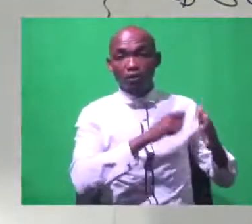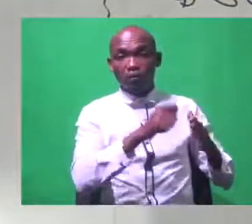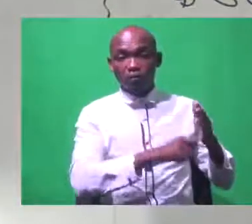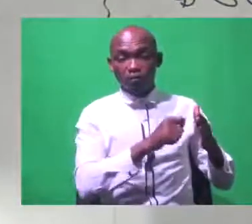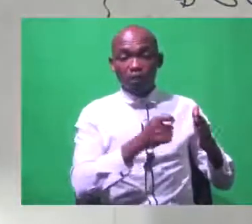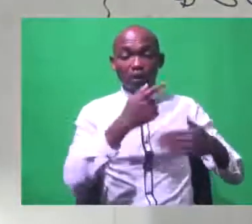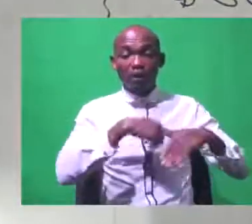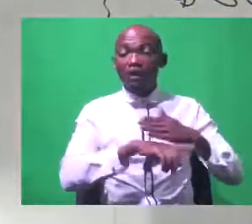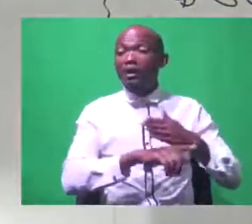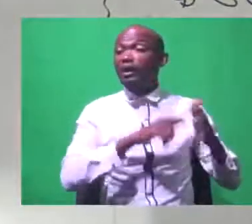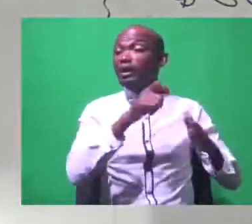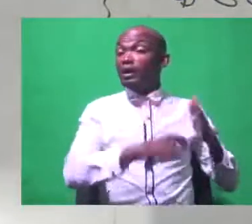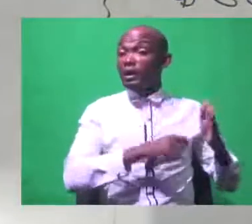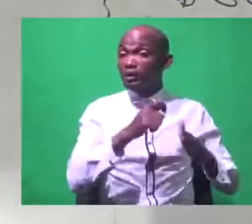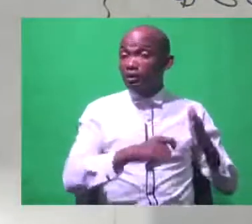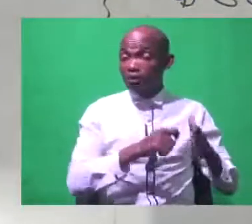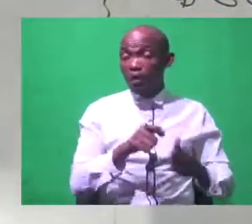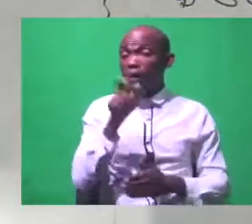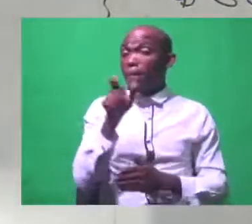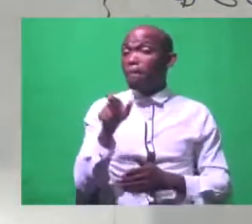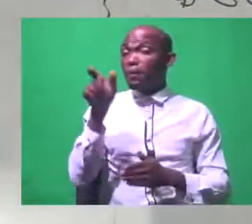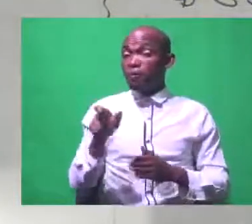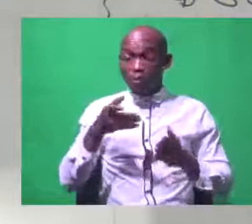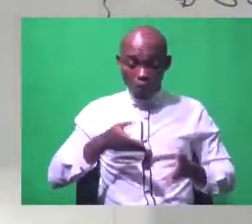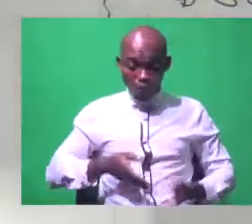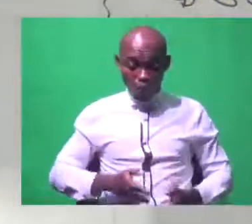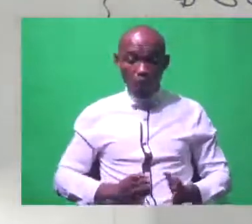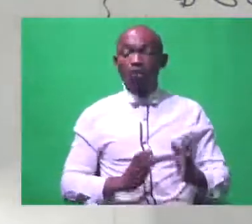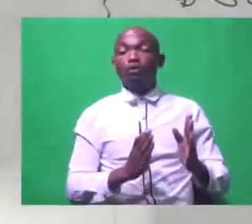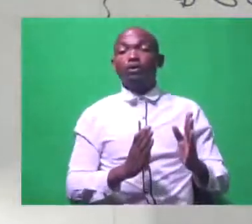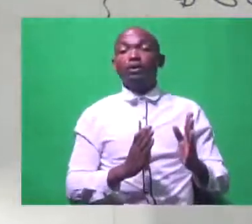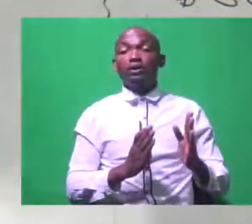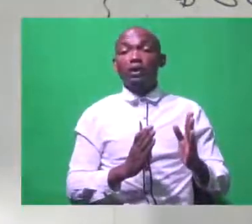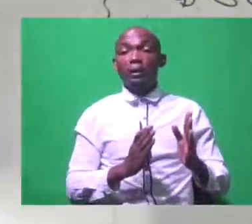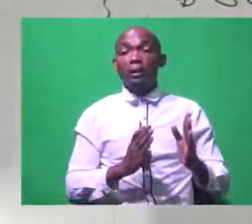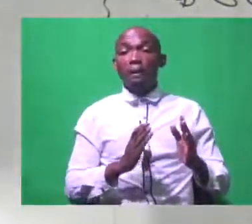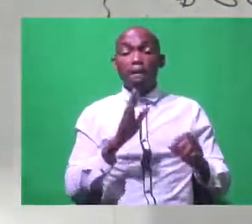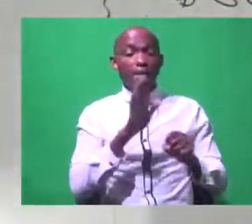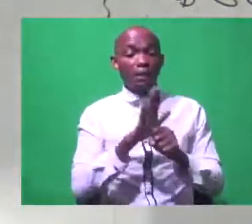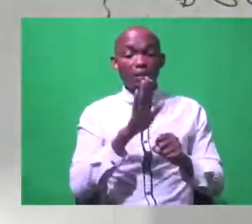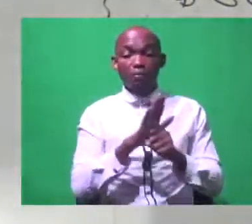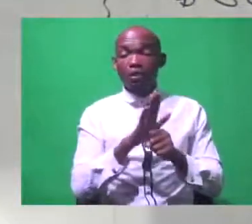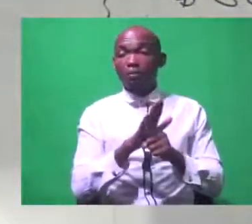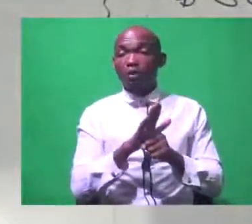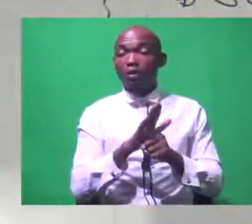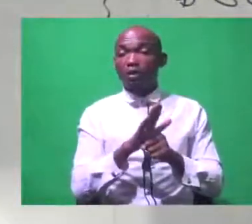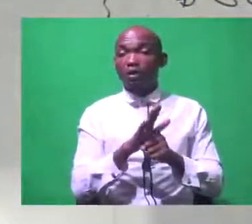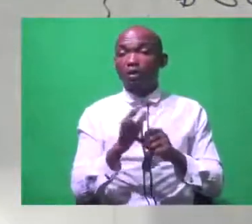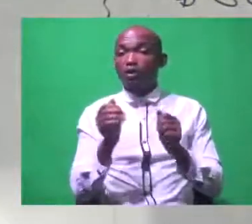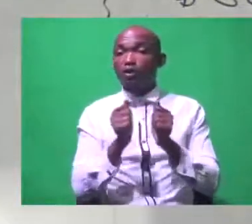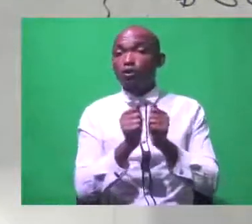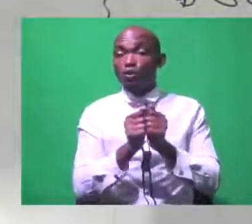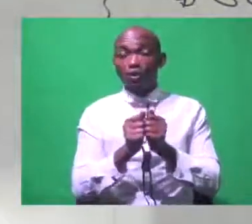In the industries, people produce many goods